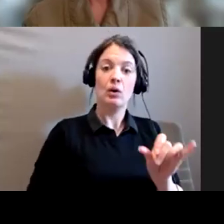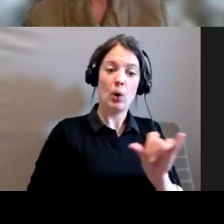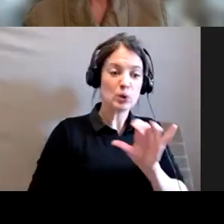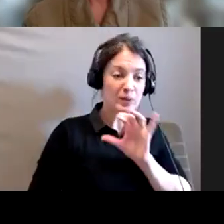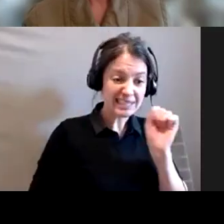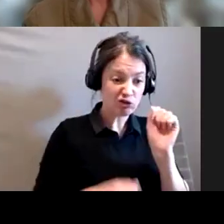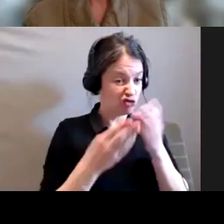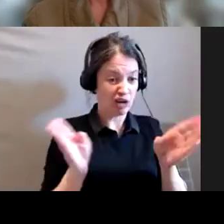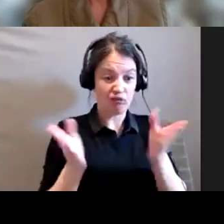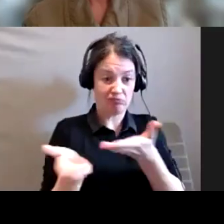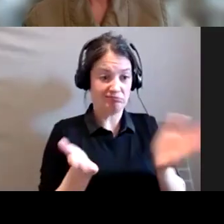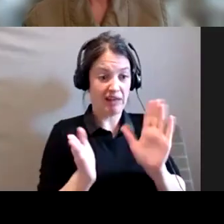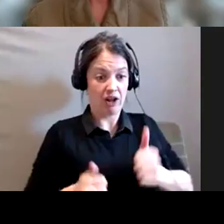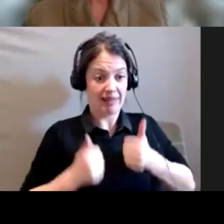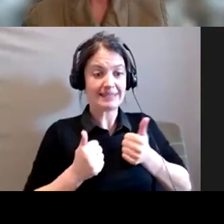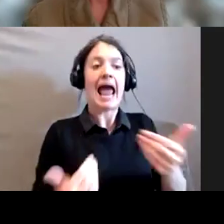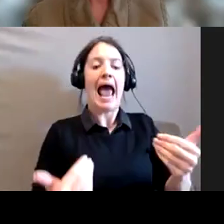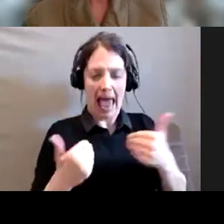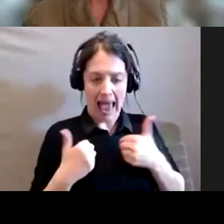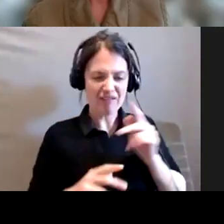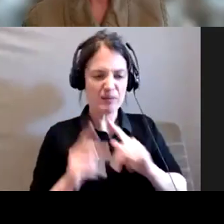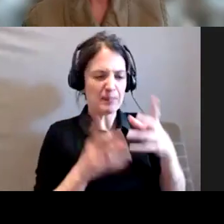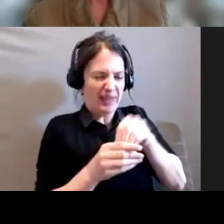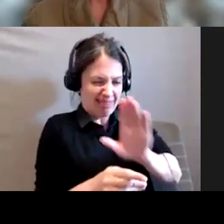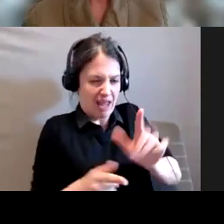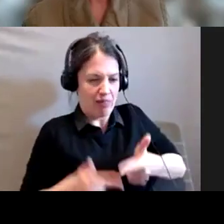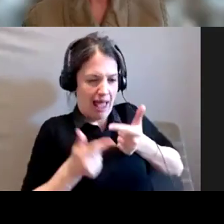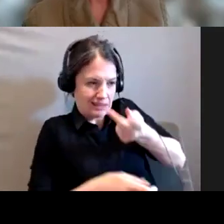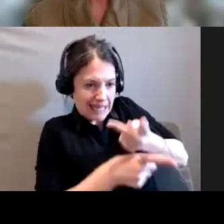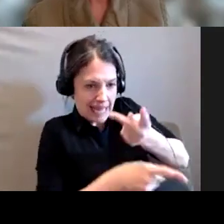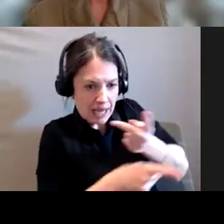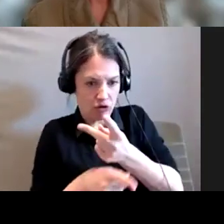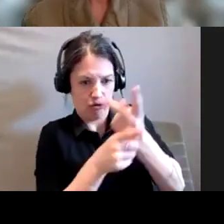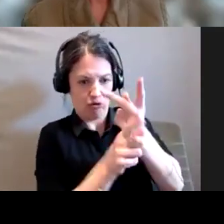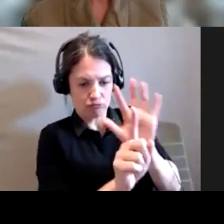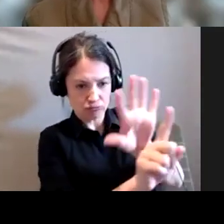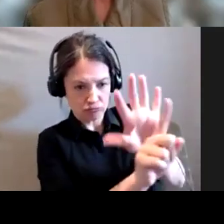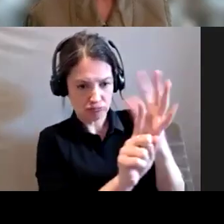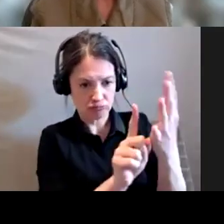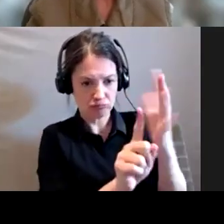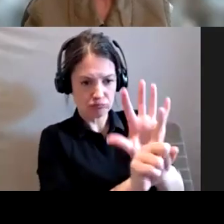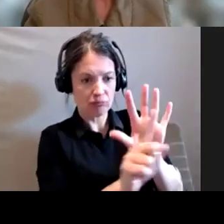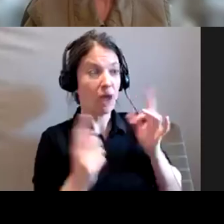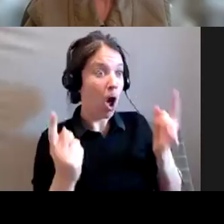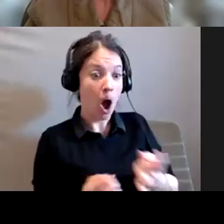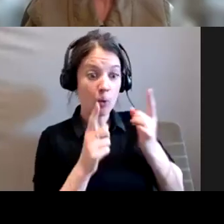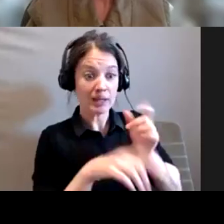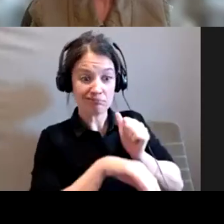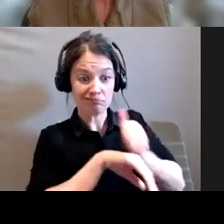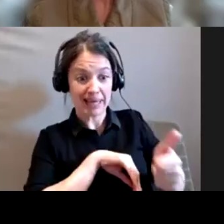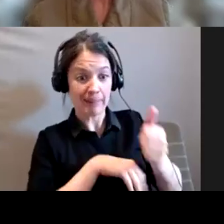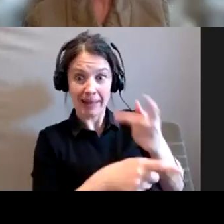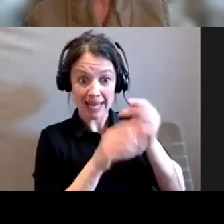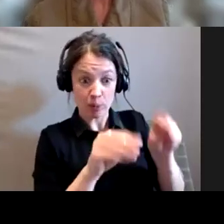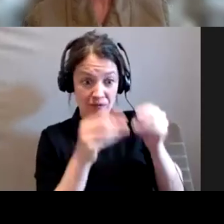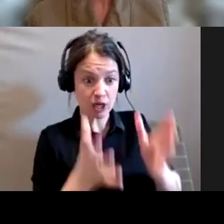out, caregivers. And again, it is not to set up the idea that it's always about the caregiver in terms of